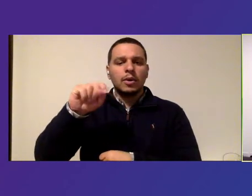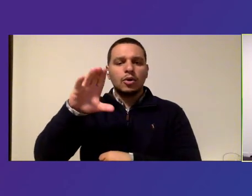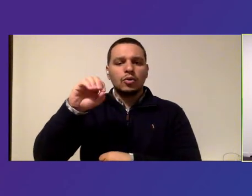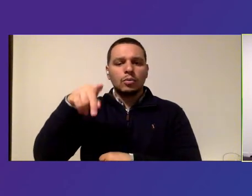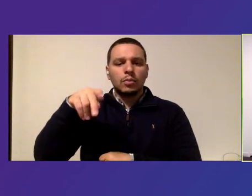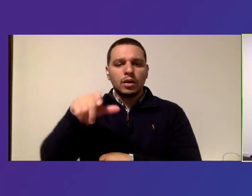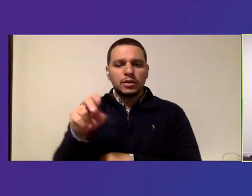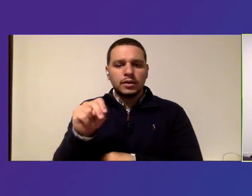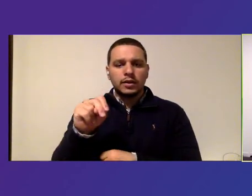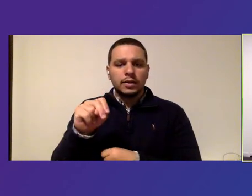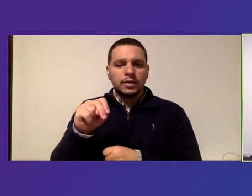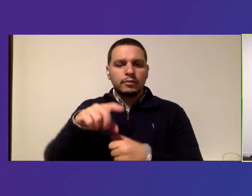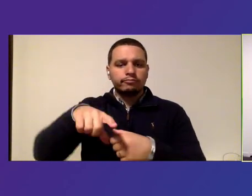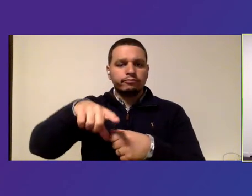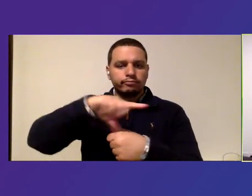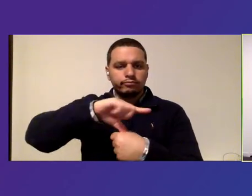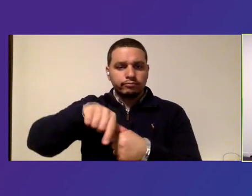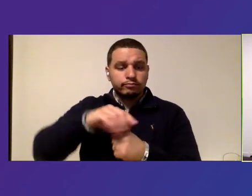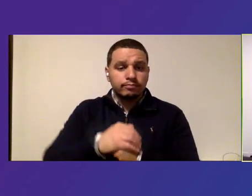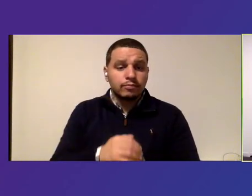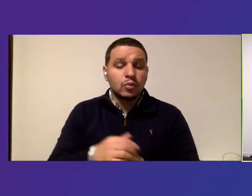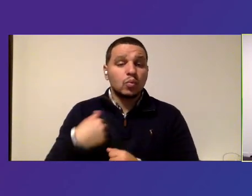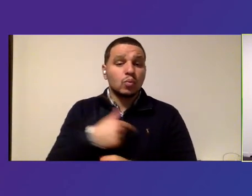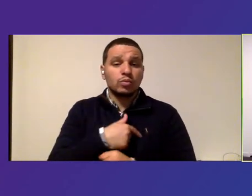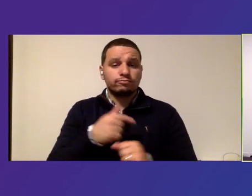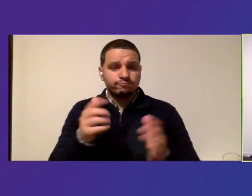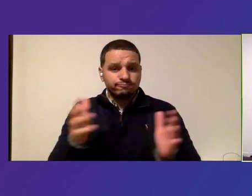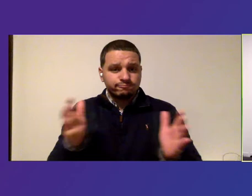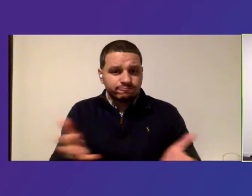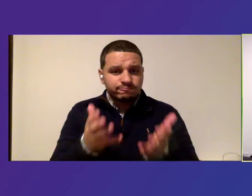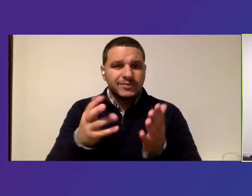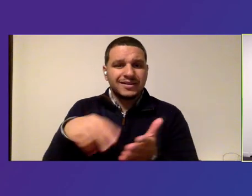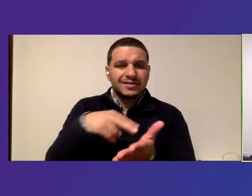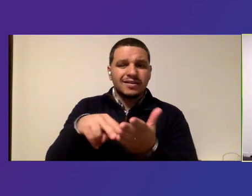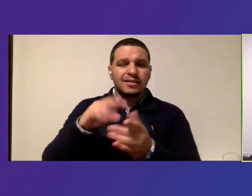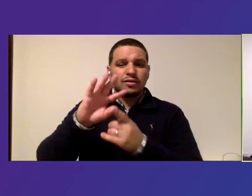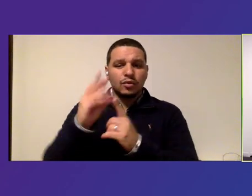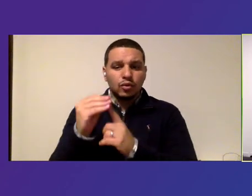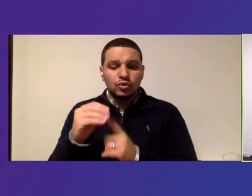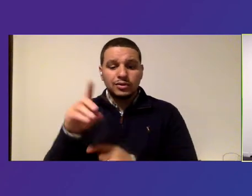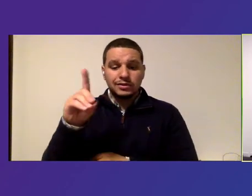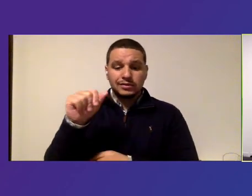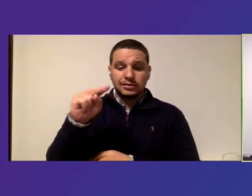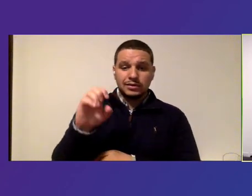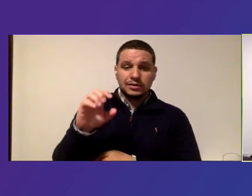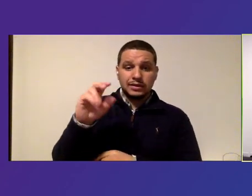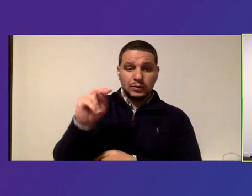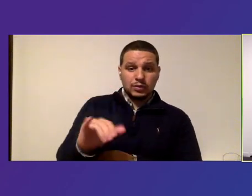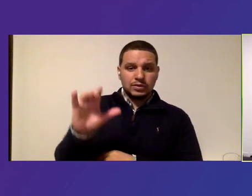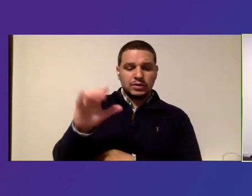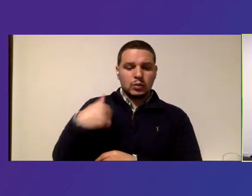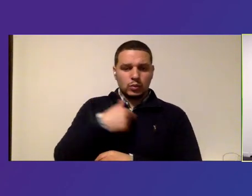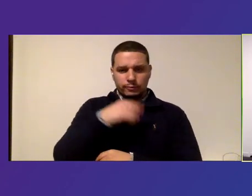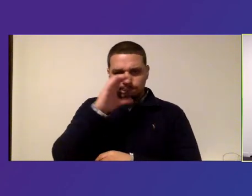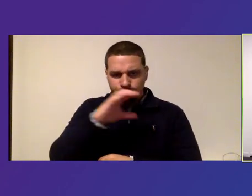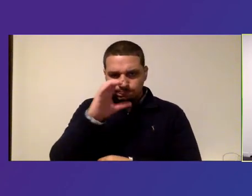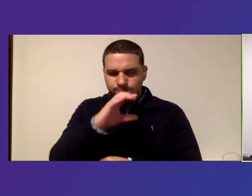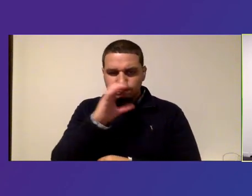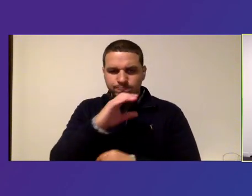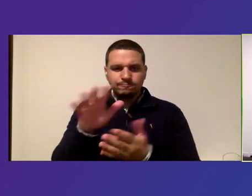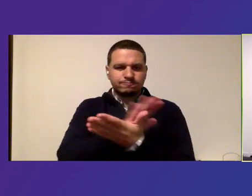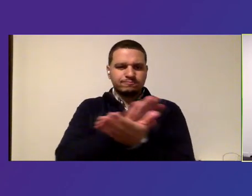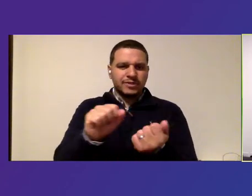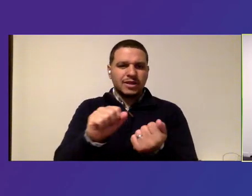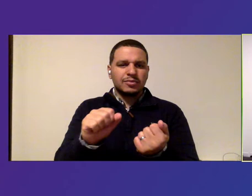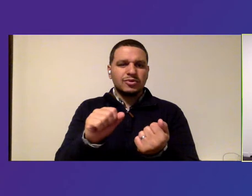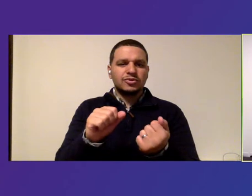As part of its commitment to foster equity in dance and culture, Dance NYC seeks to dismantle ableism and amplify the